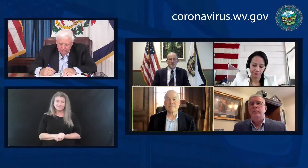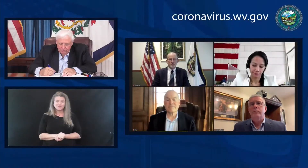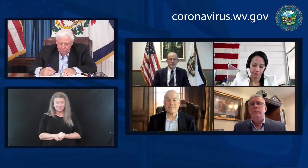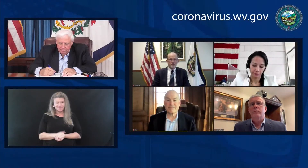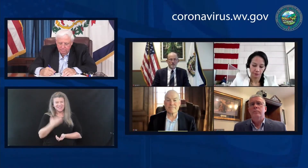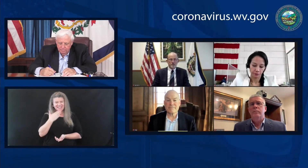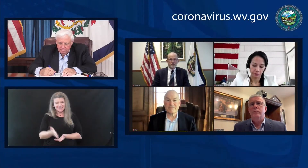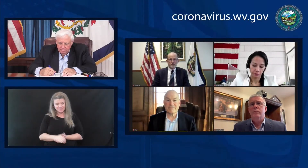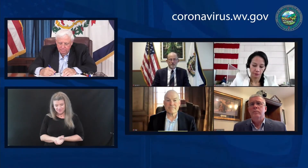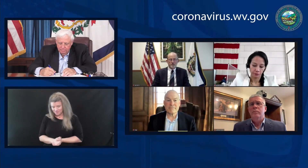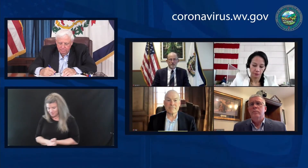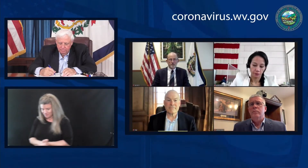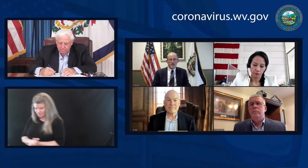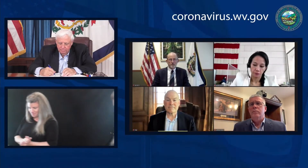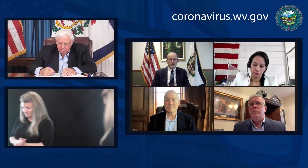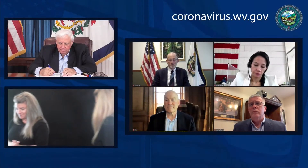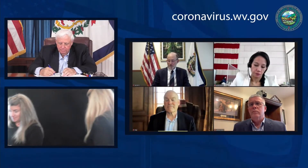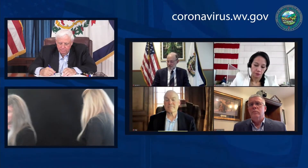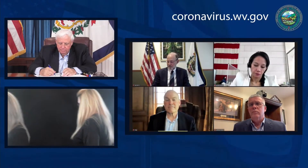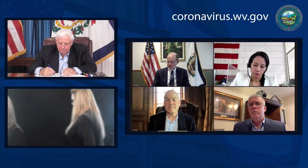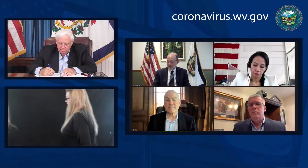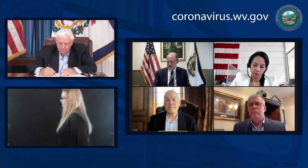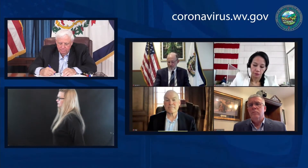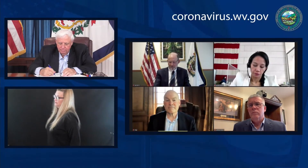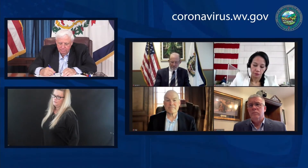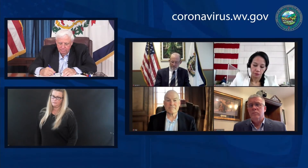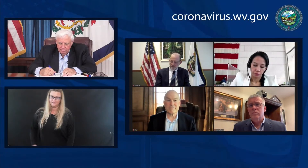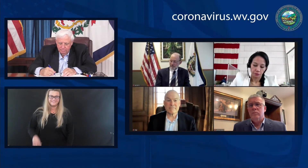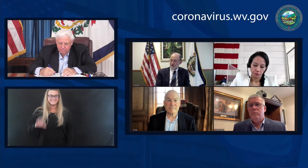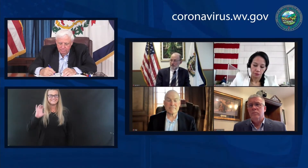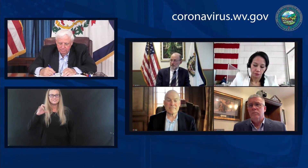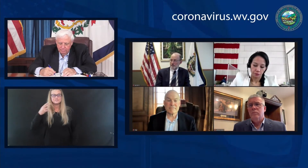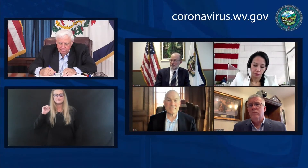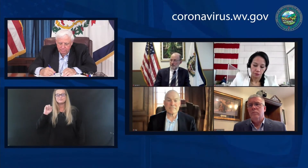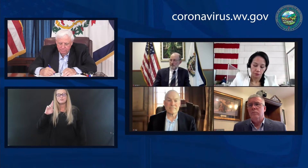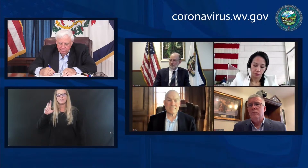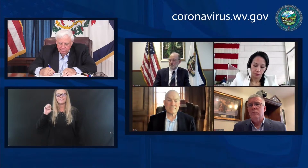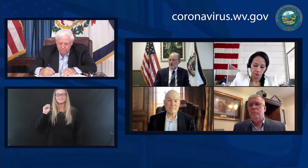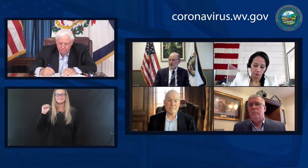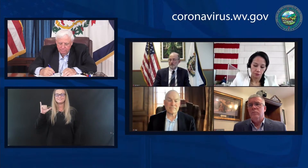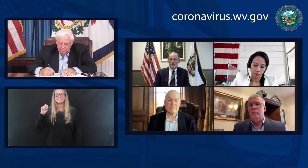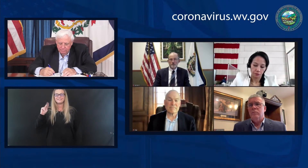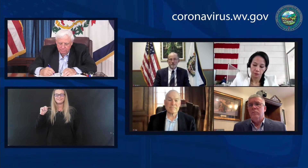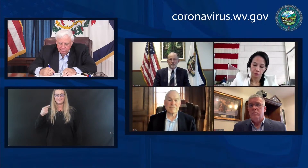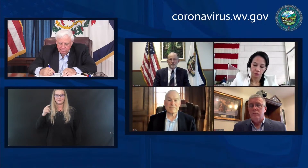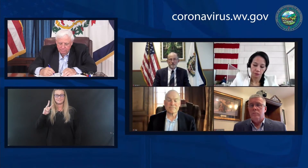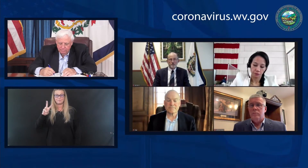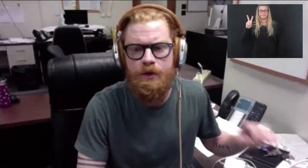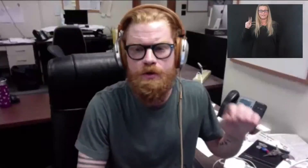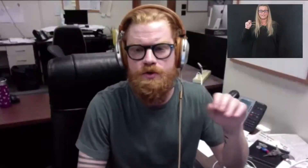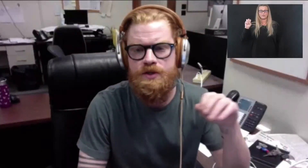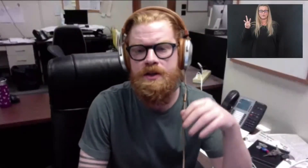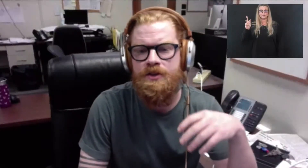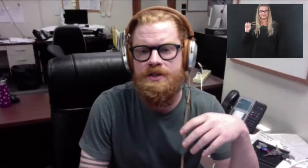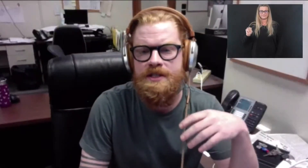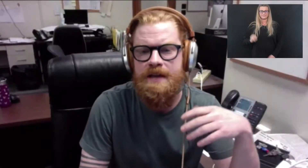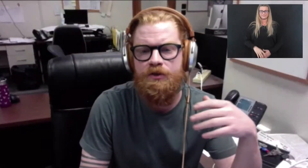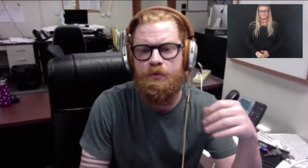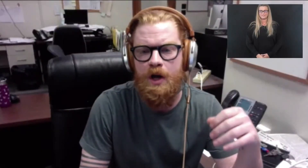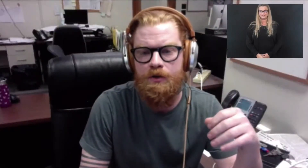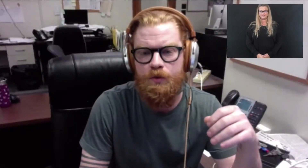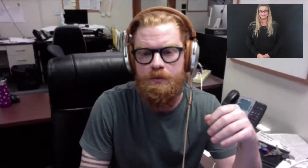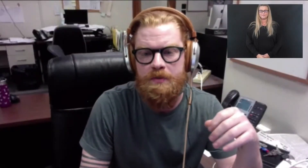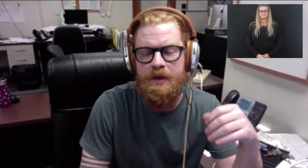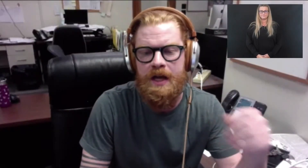All right, thank you, Kenny. Next, we'll go to Charles Young with WV News. Hi, this is Charles Young with WV News. Governor, you said the